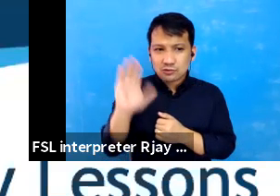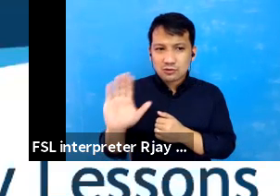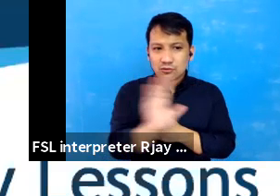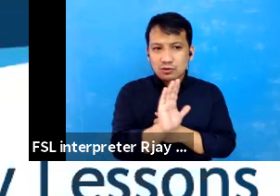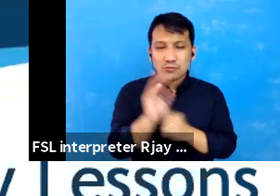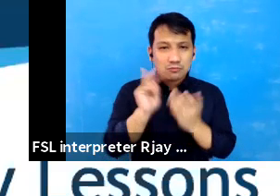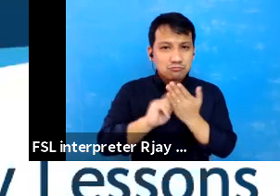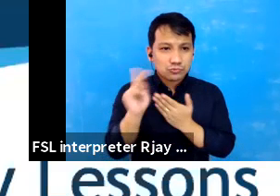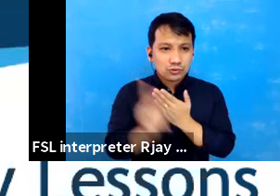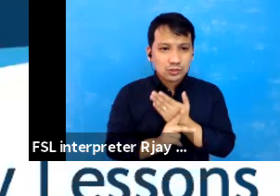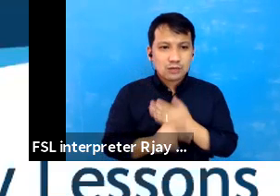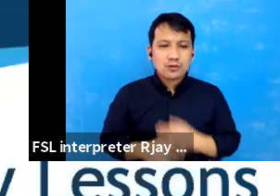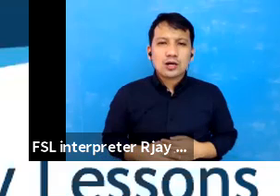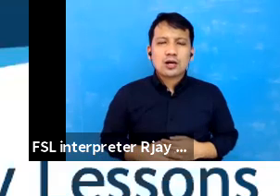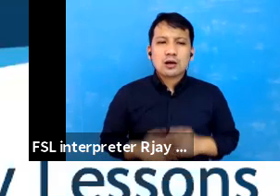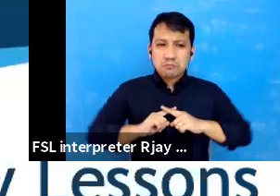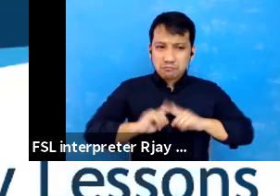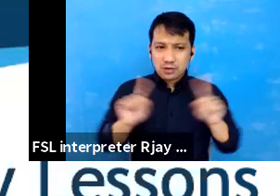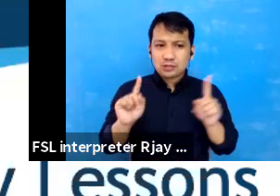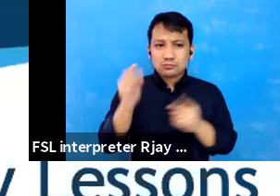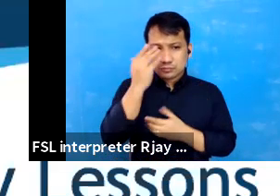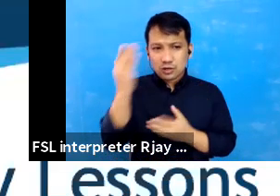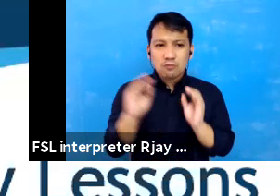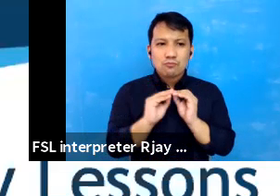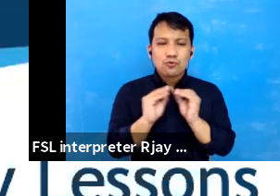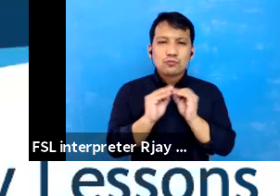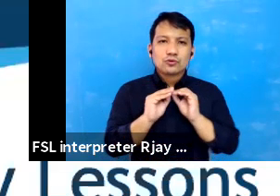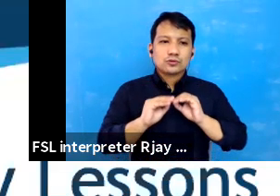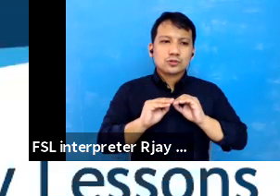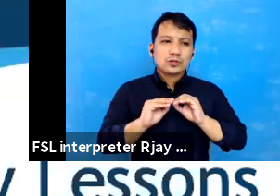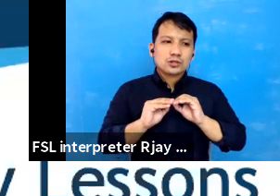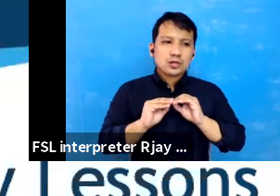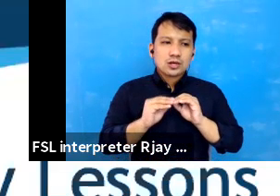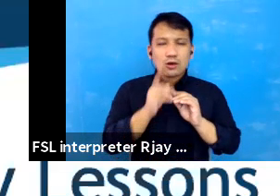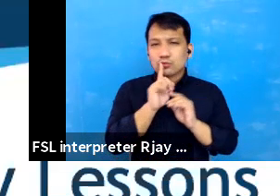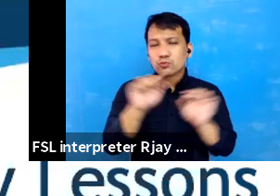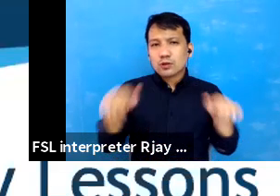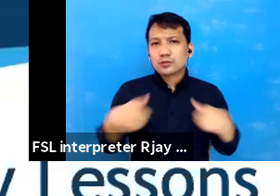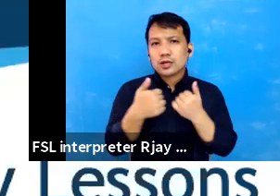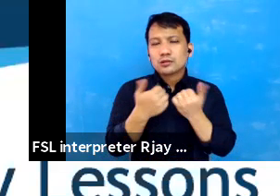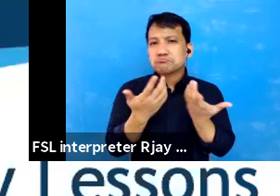of the programs, but rather these are mostly due to adaptive challenges that affect team